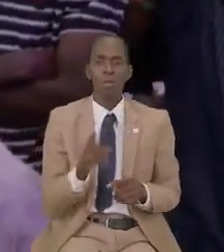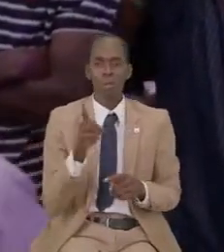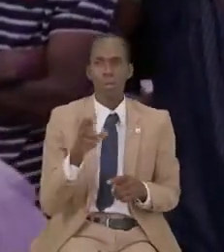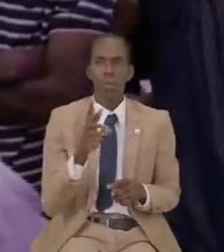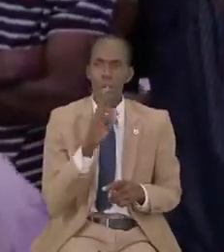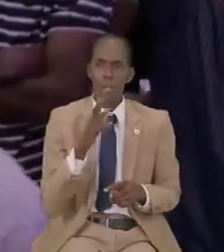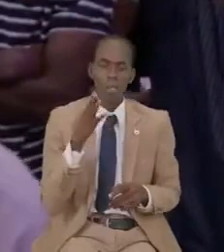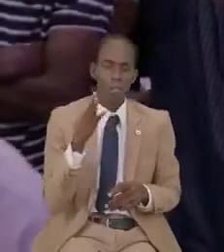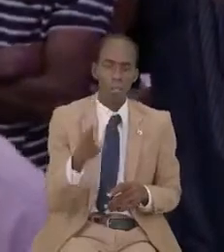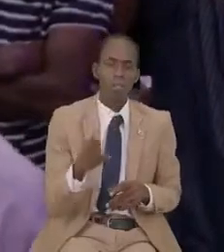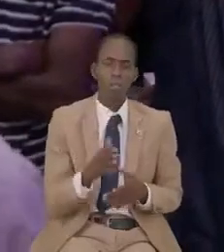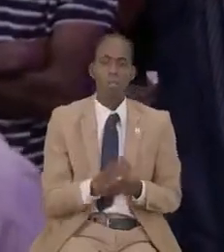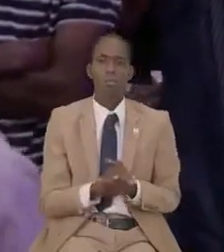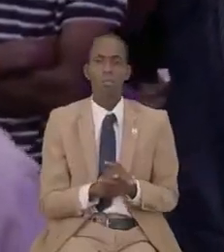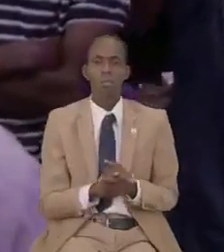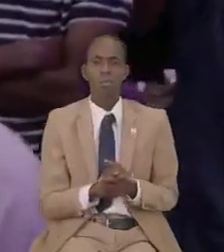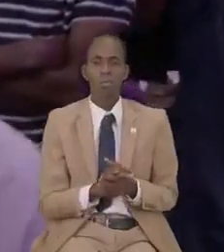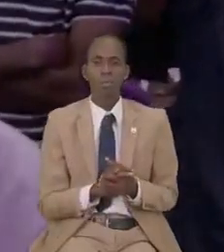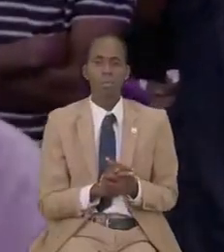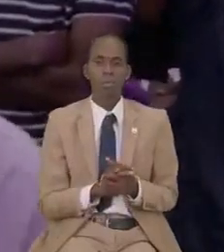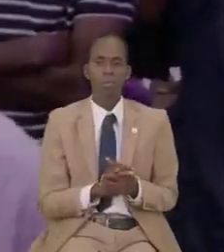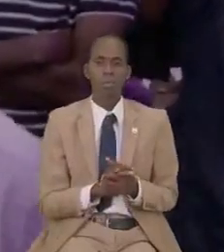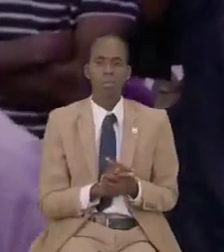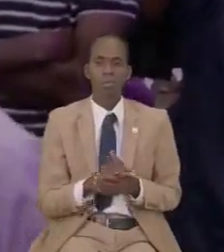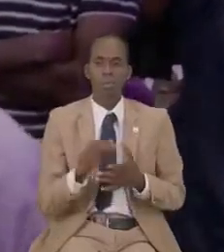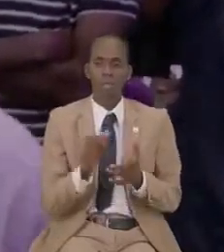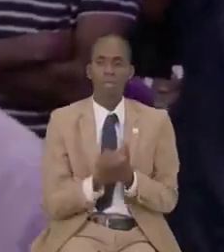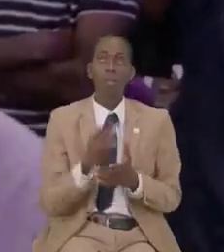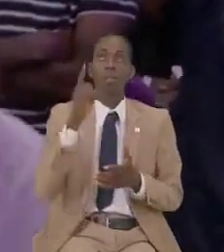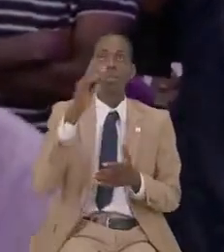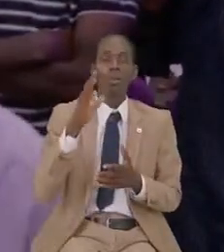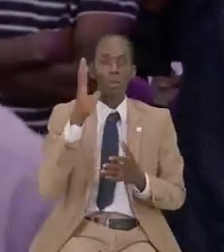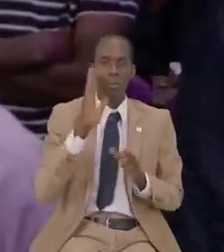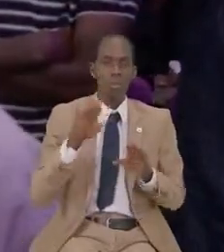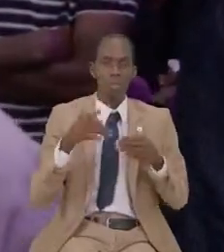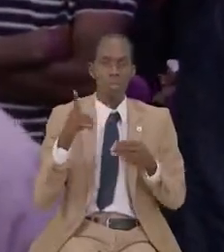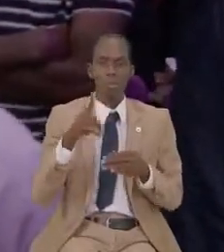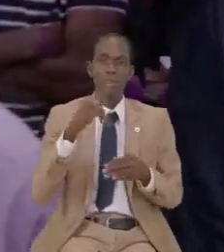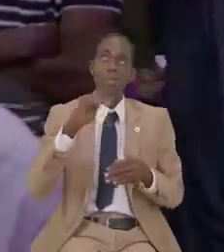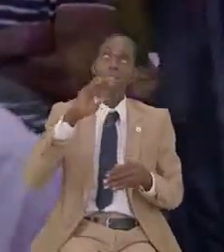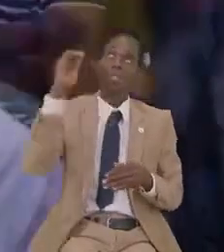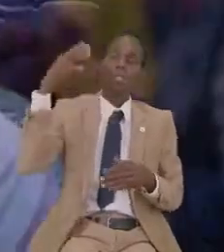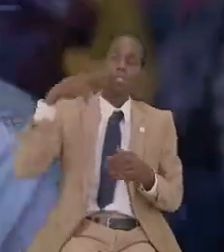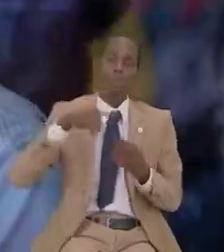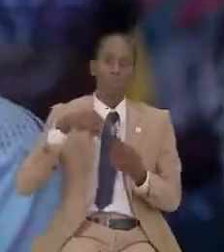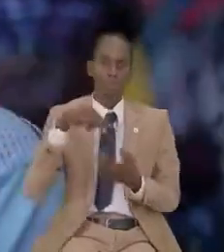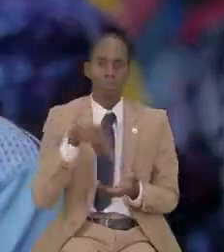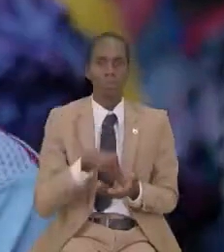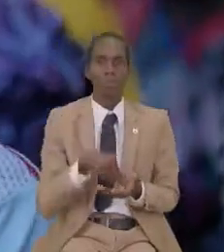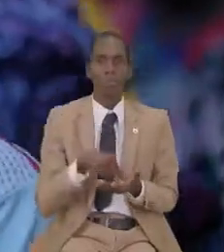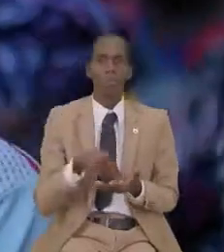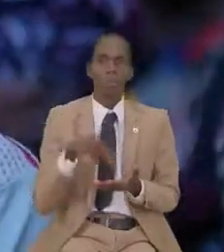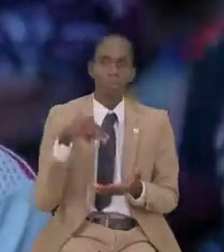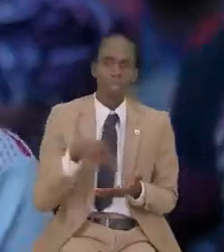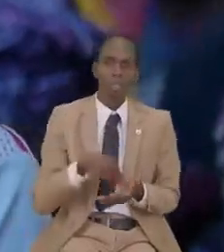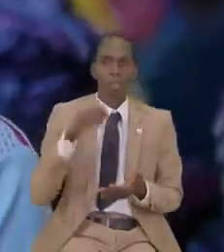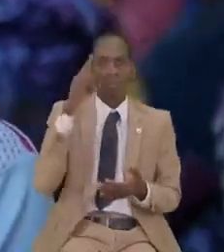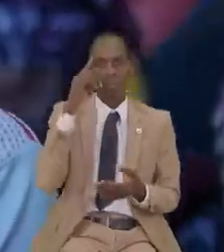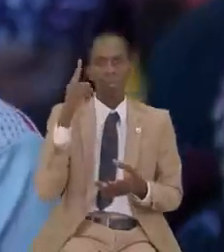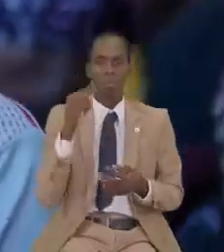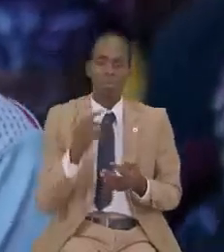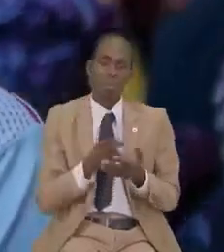or anywhere we are, that God will give you the grace to stand. Stand for the